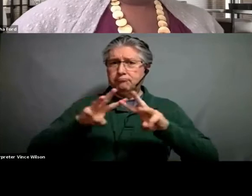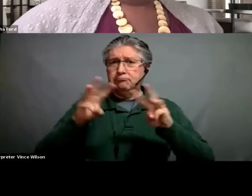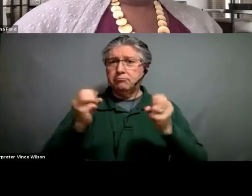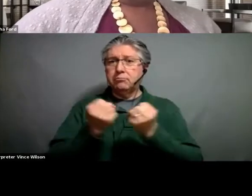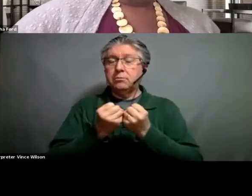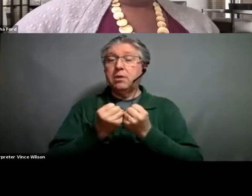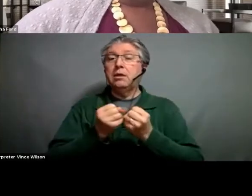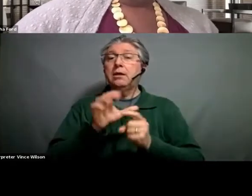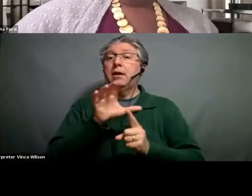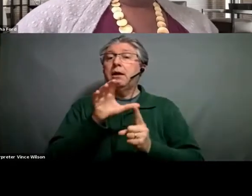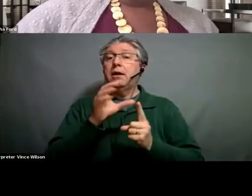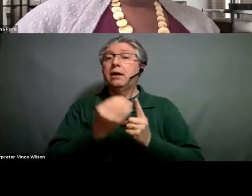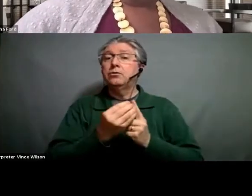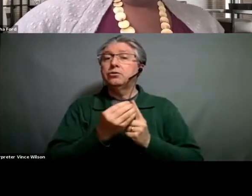prose.